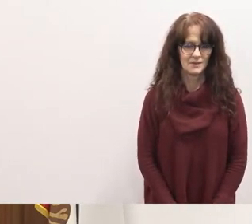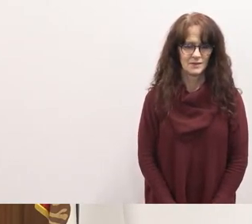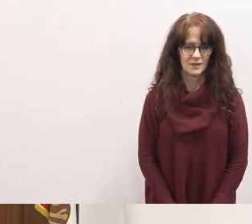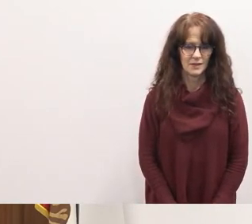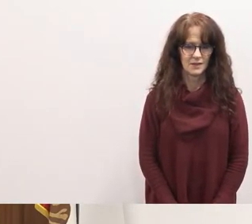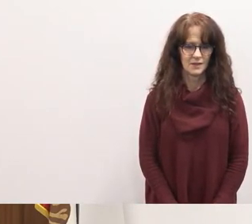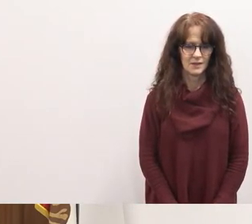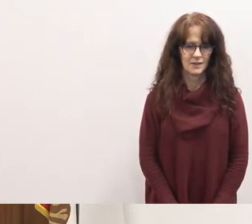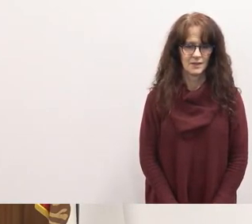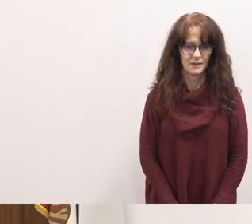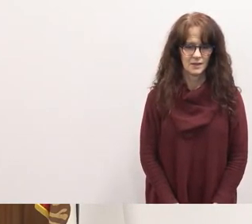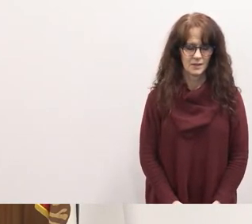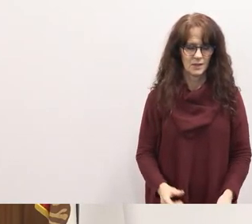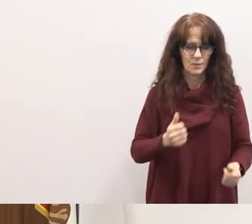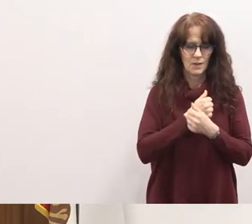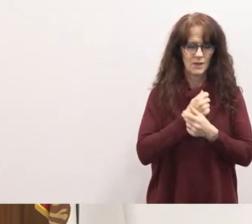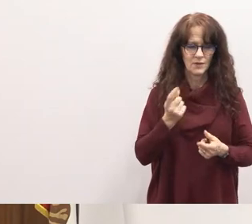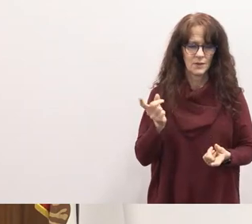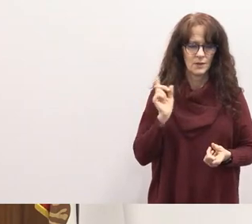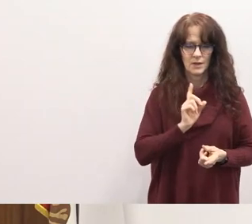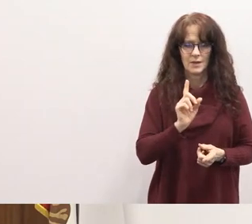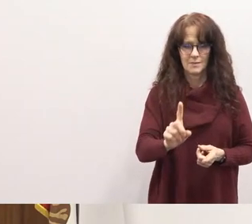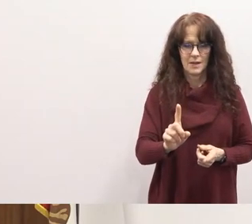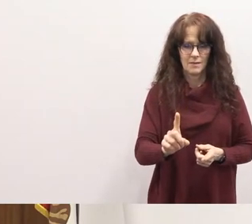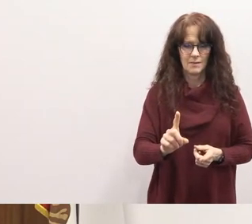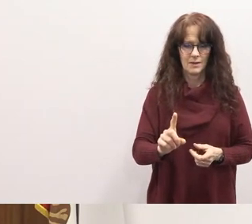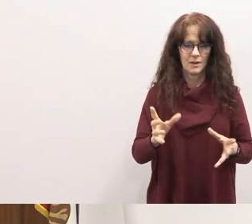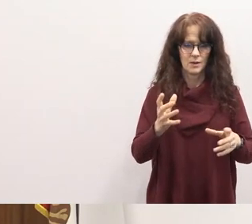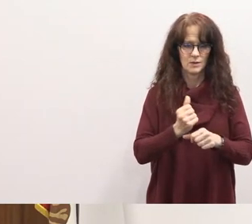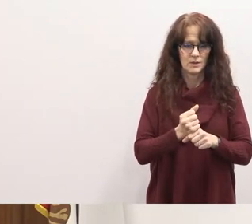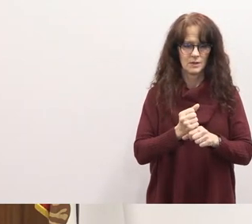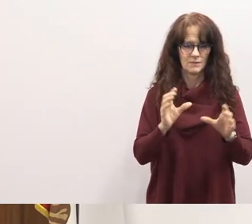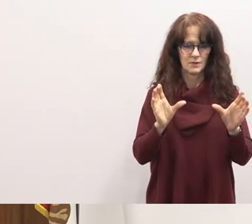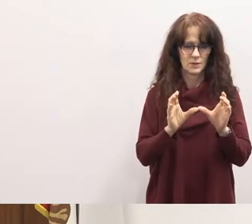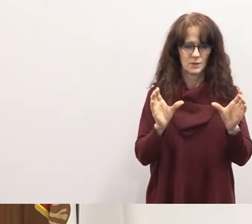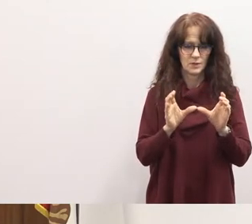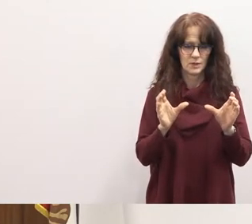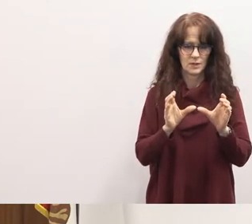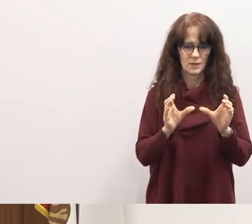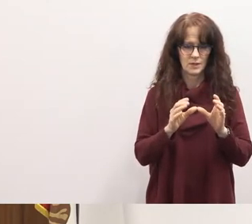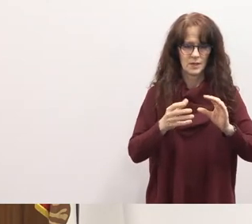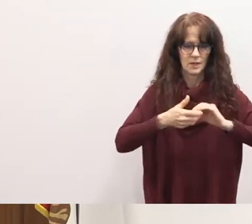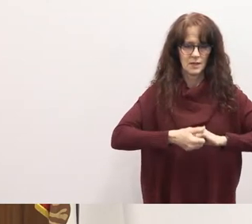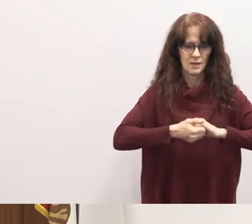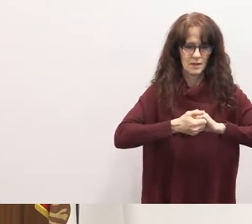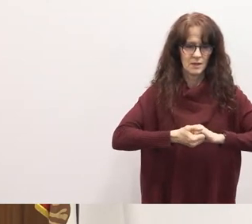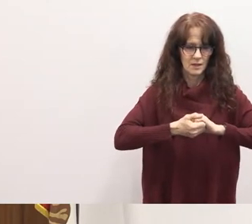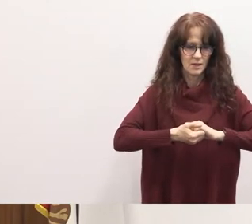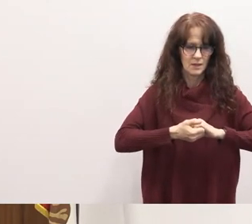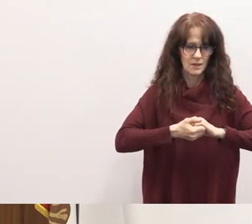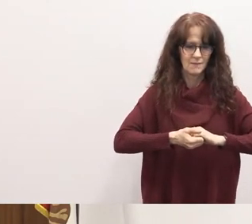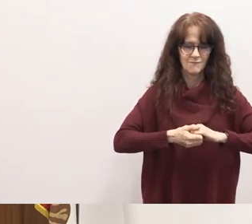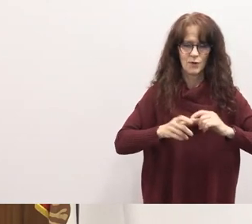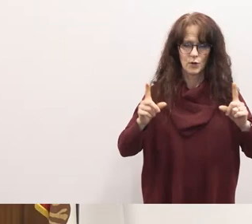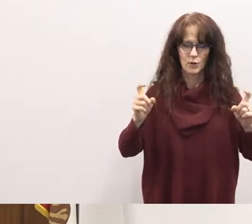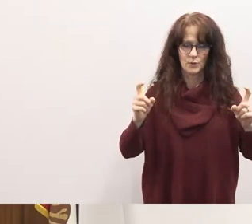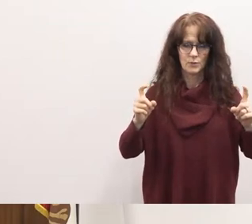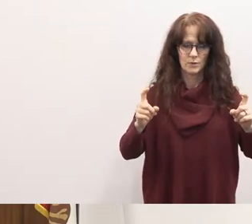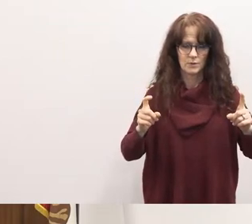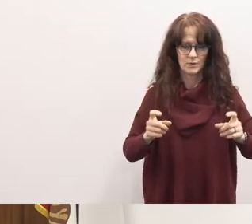Mr. Calvin, we'd love for you to come up and receive your certificate and shake hands with our senior team and Mr.